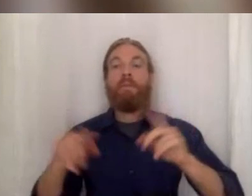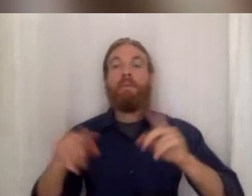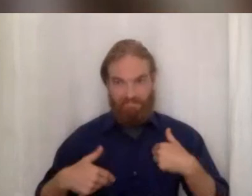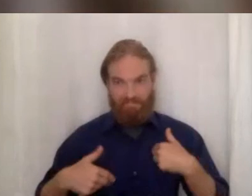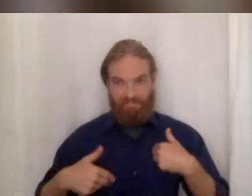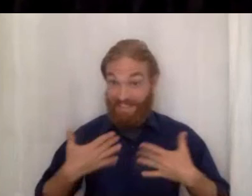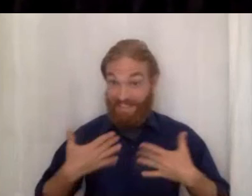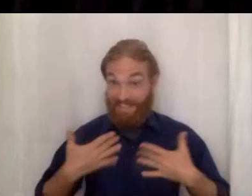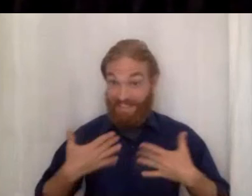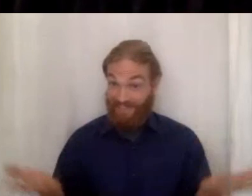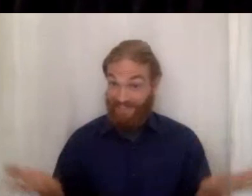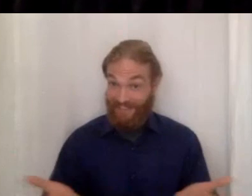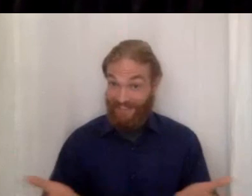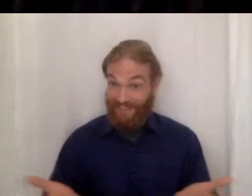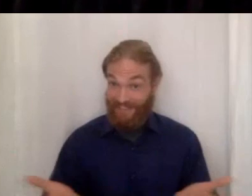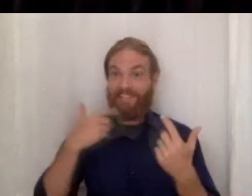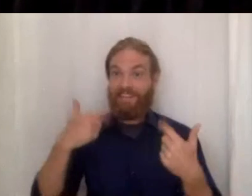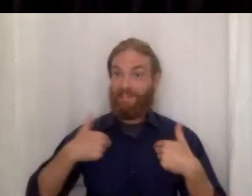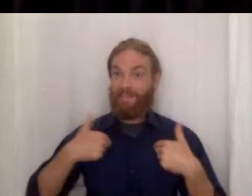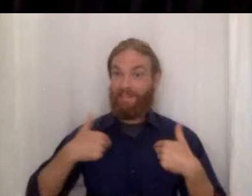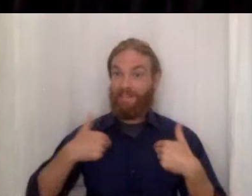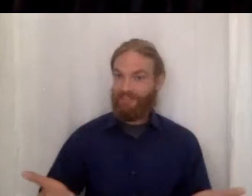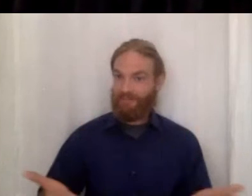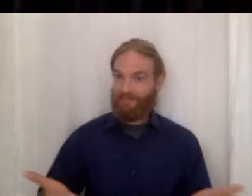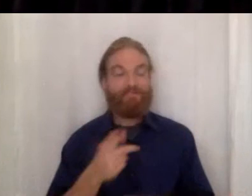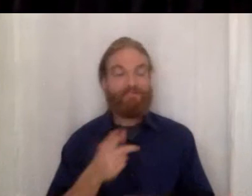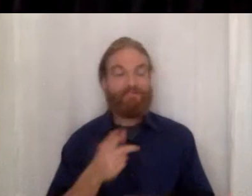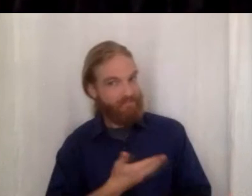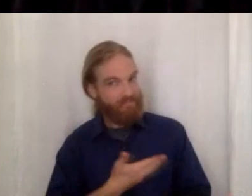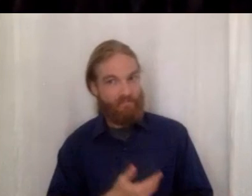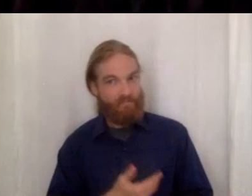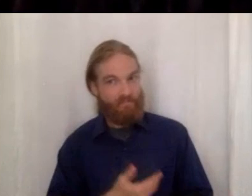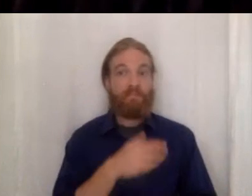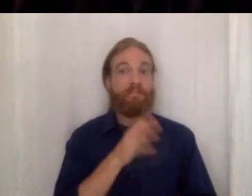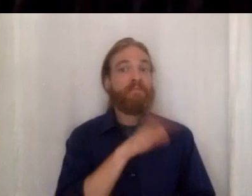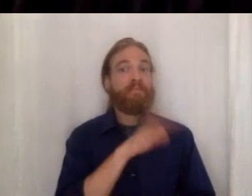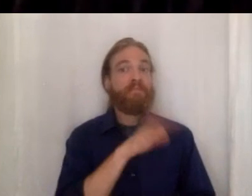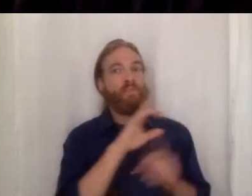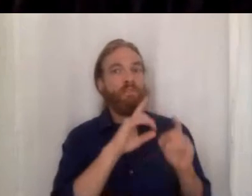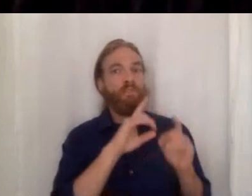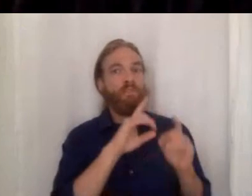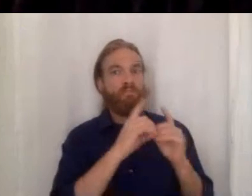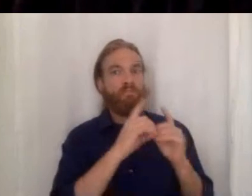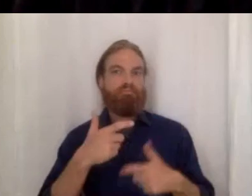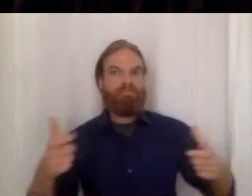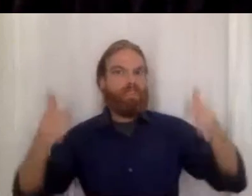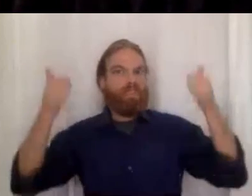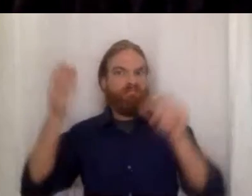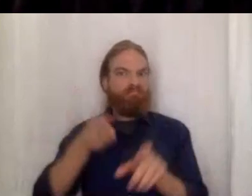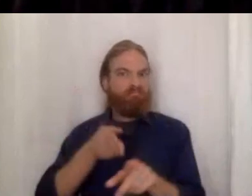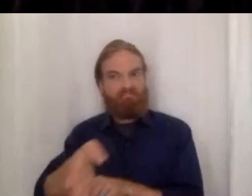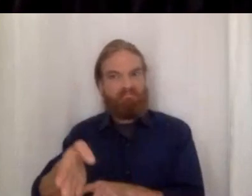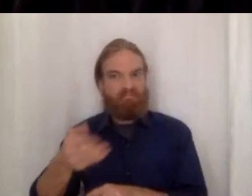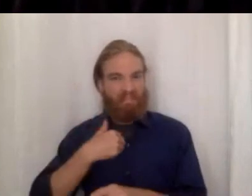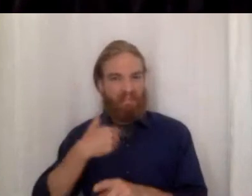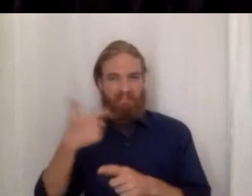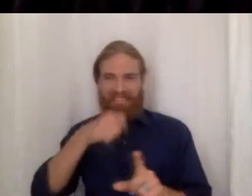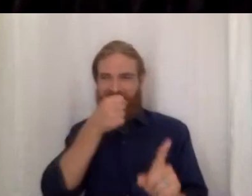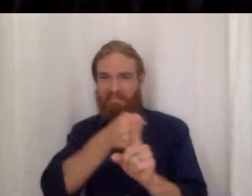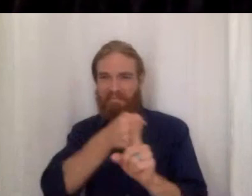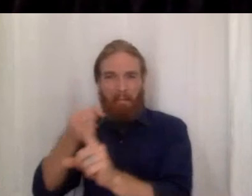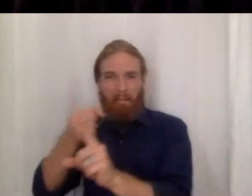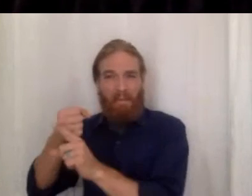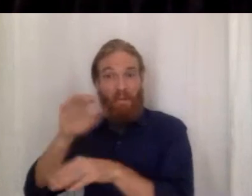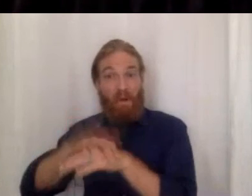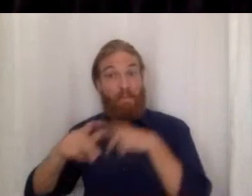one of her division is one of the largest areas and really has lots of impact on, you know, population-based services and stuff. So we're just really